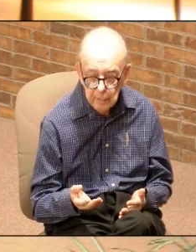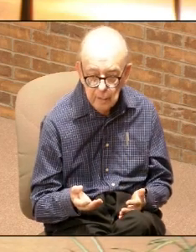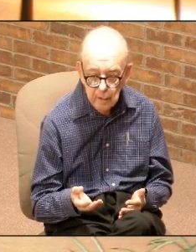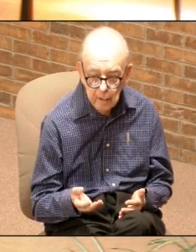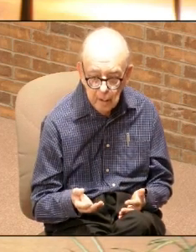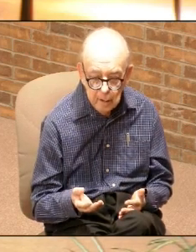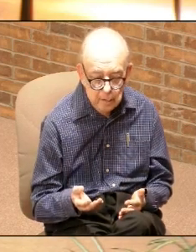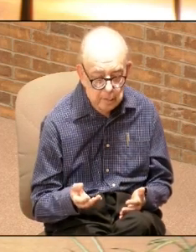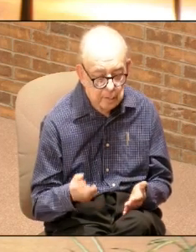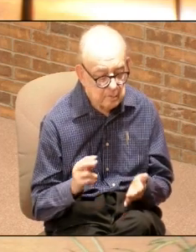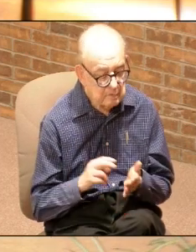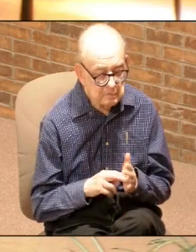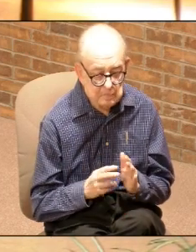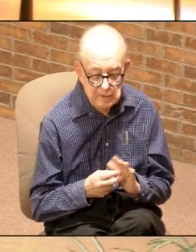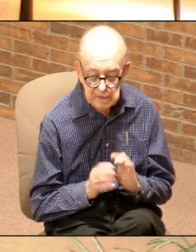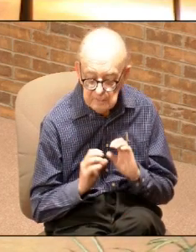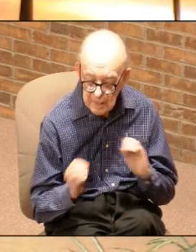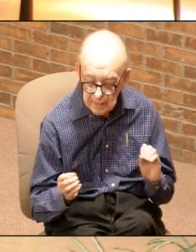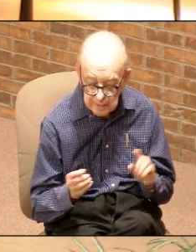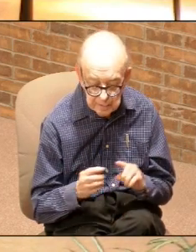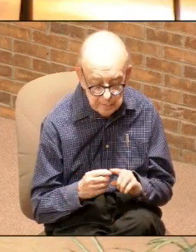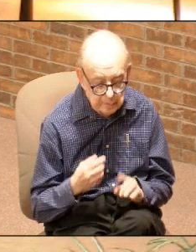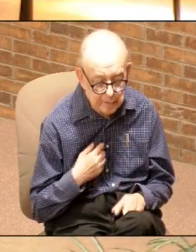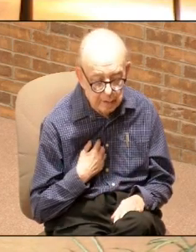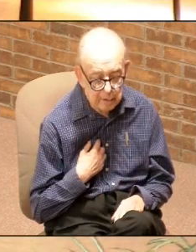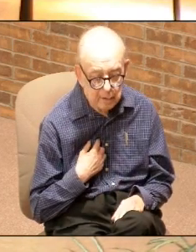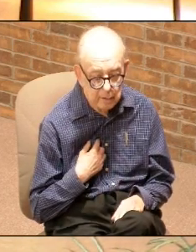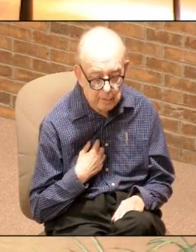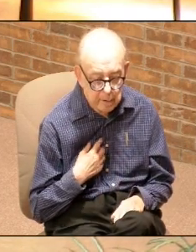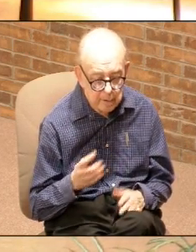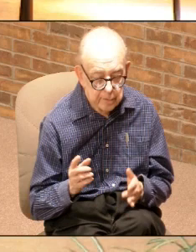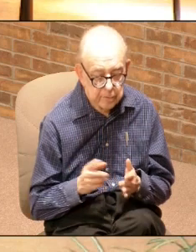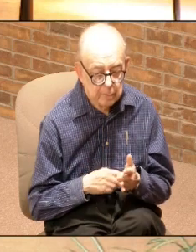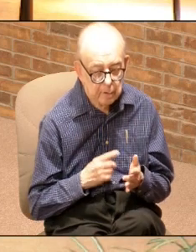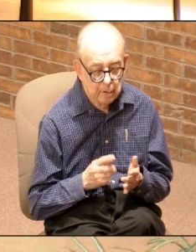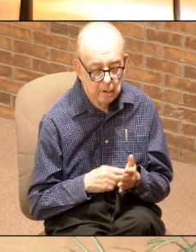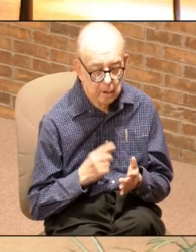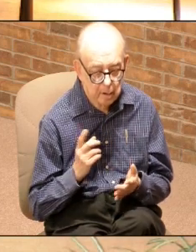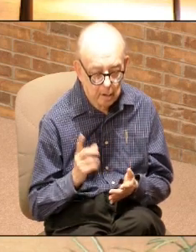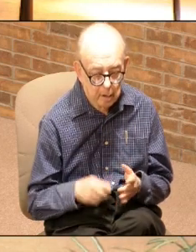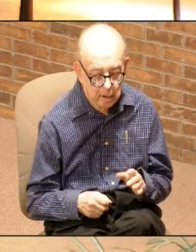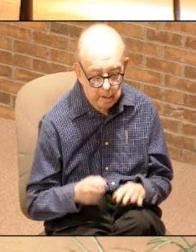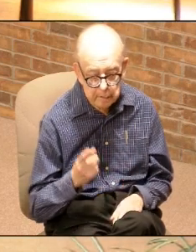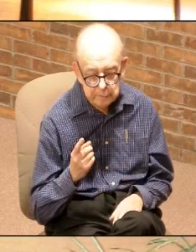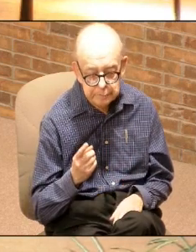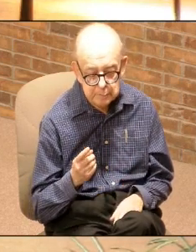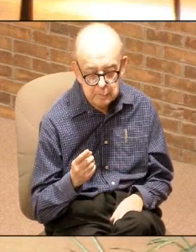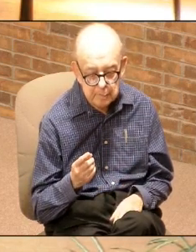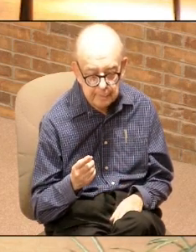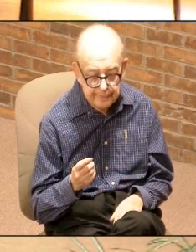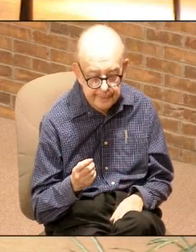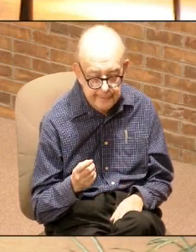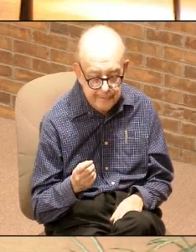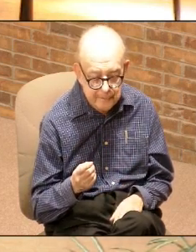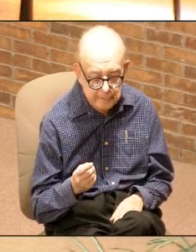It doesn't mean anything to me. And sometimes what we need to understand